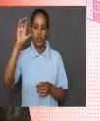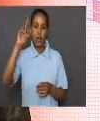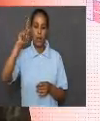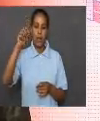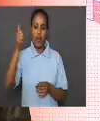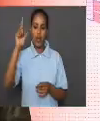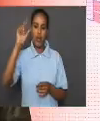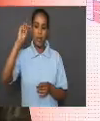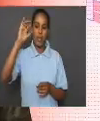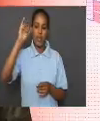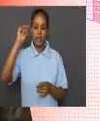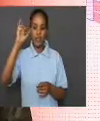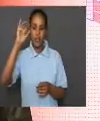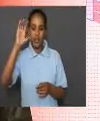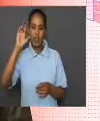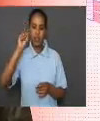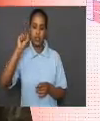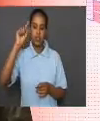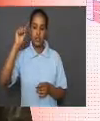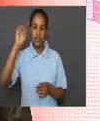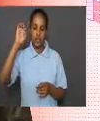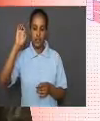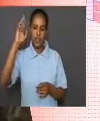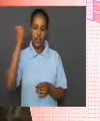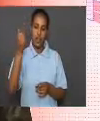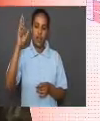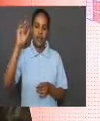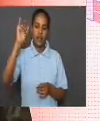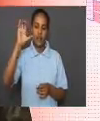palmitic, and stearic acid.